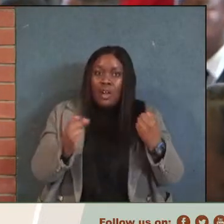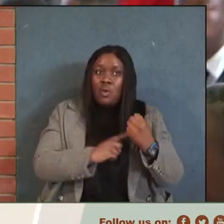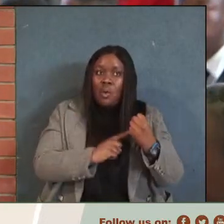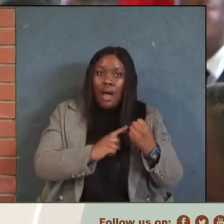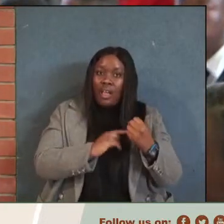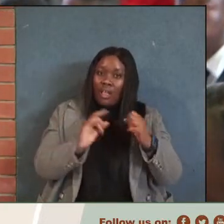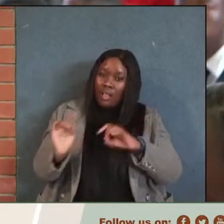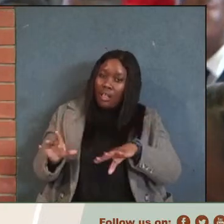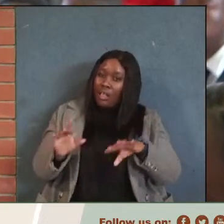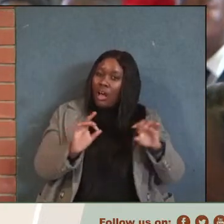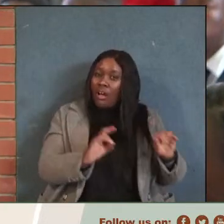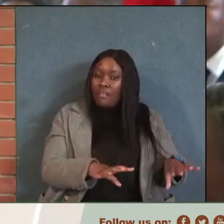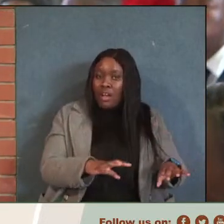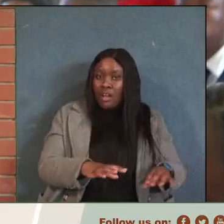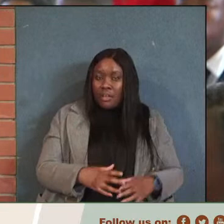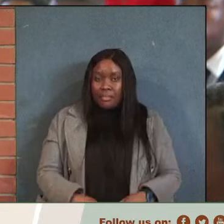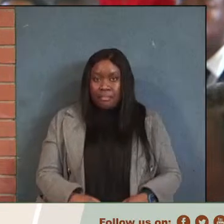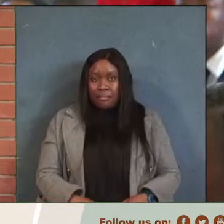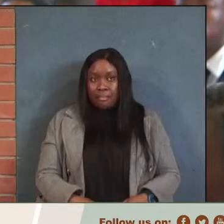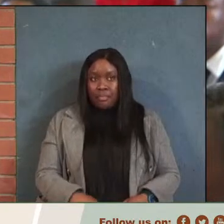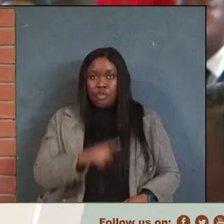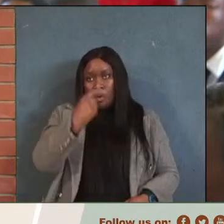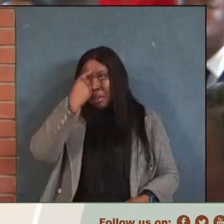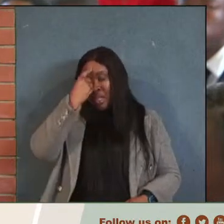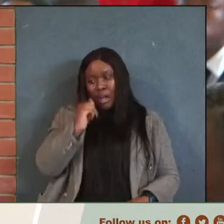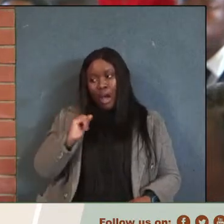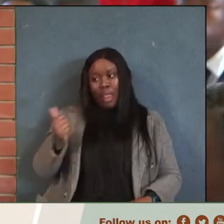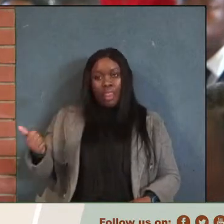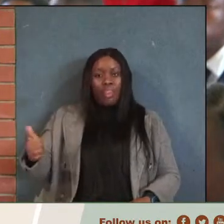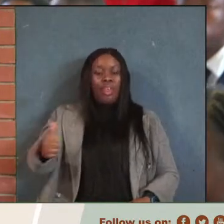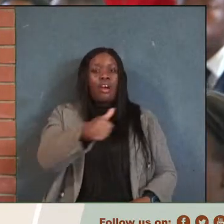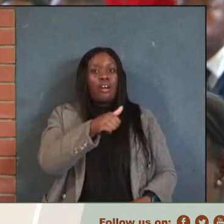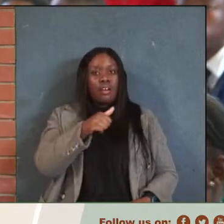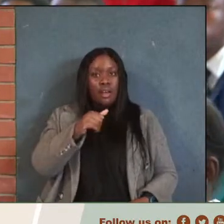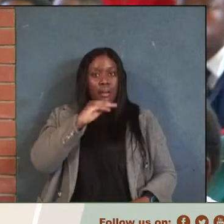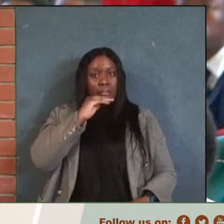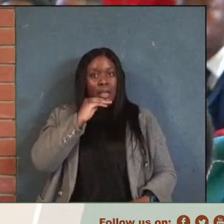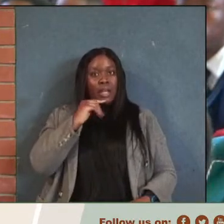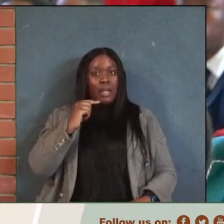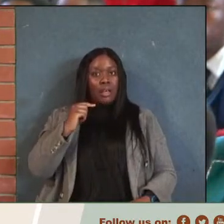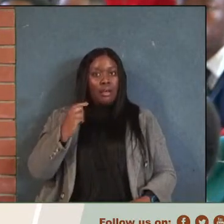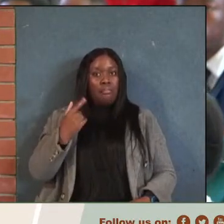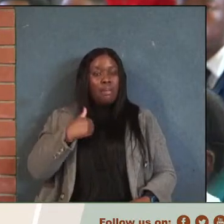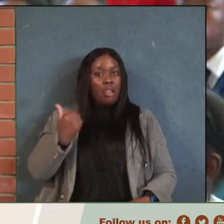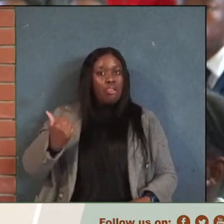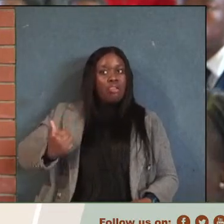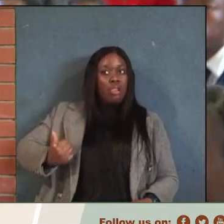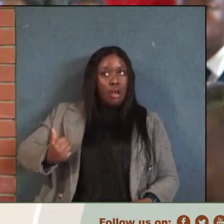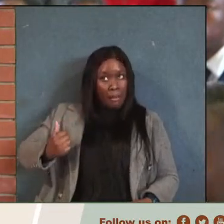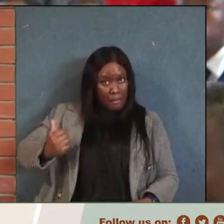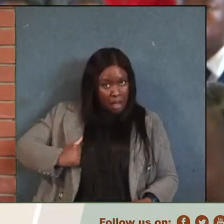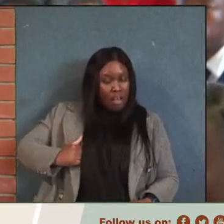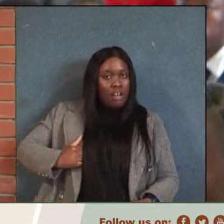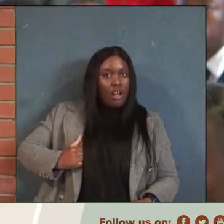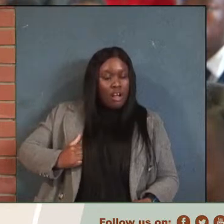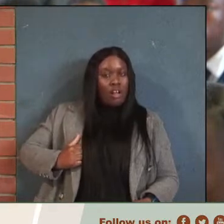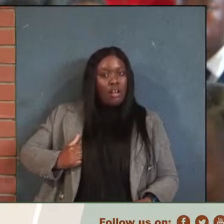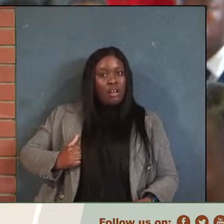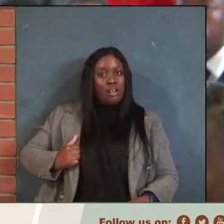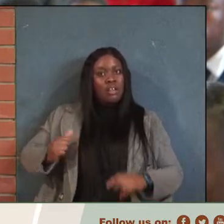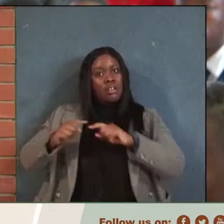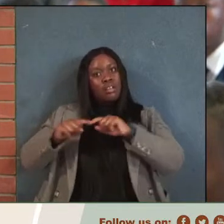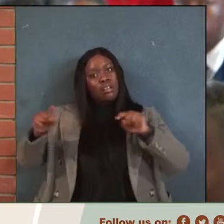conditions. Why should you not care about our safety? Why should I earn the privilege to be safe in a place where it's